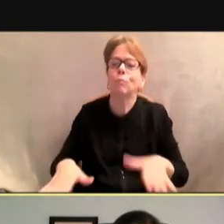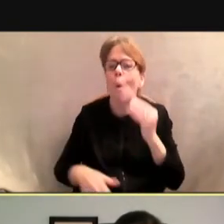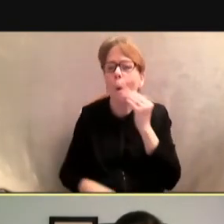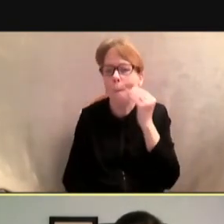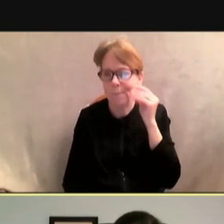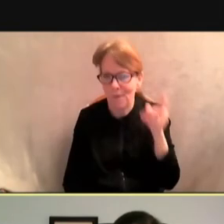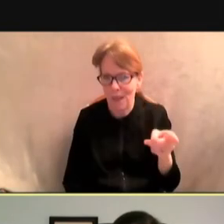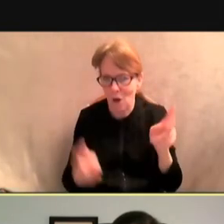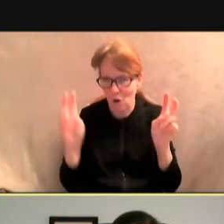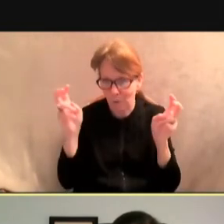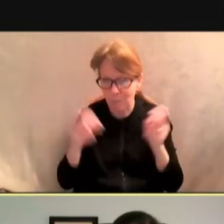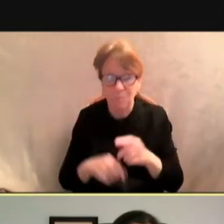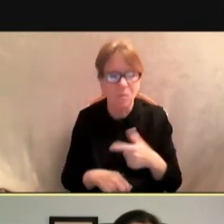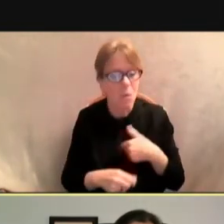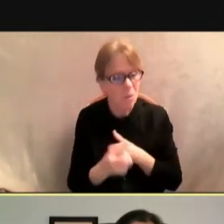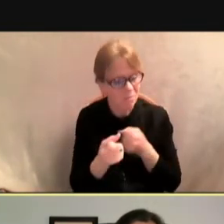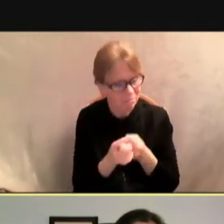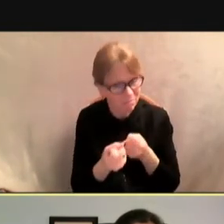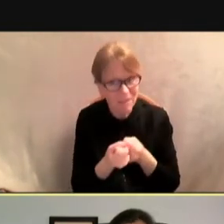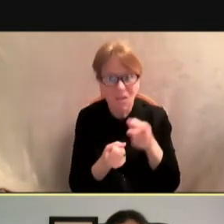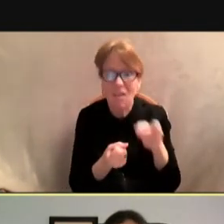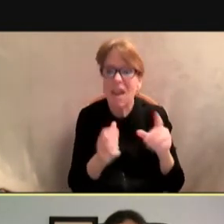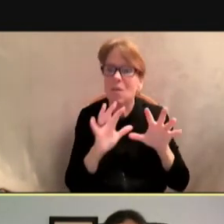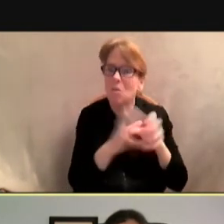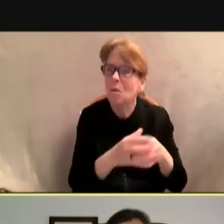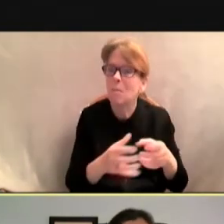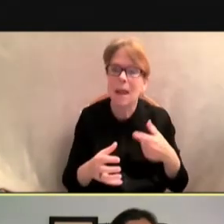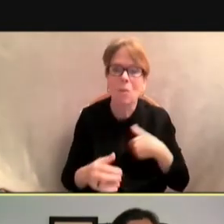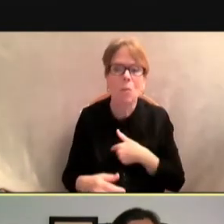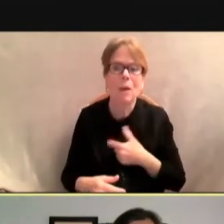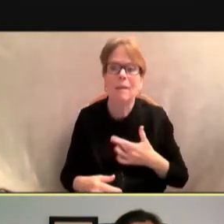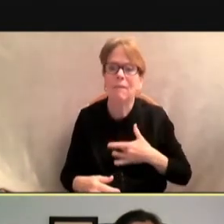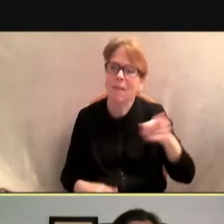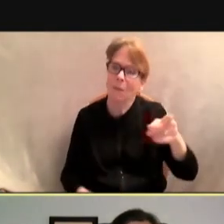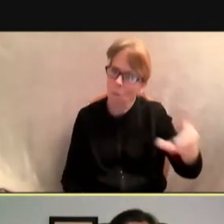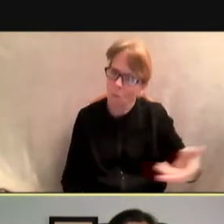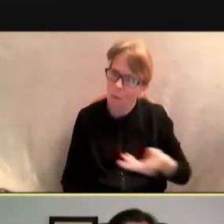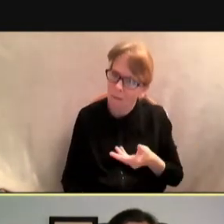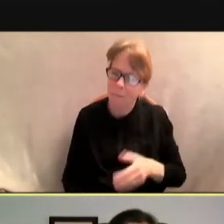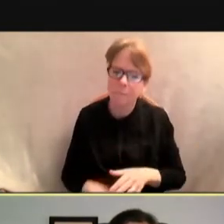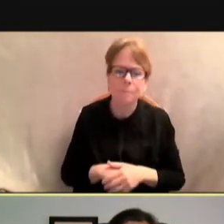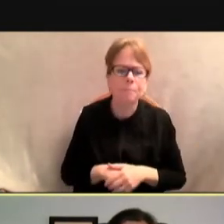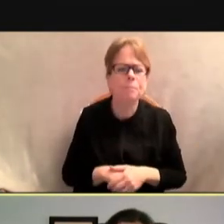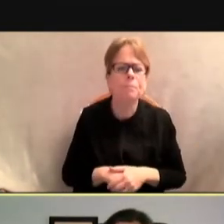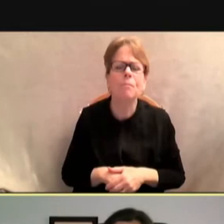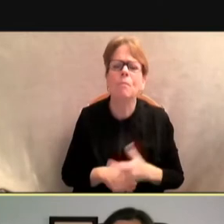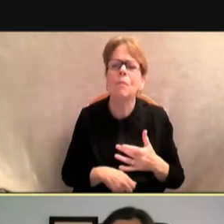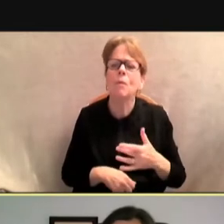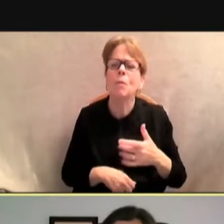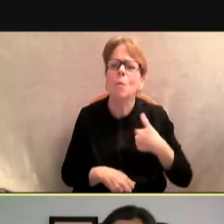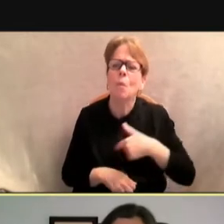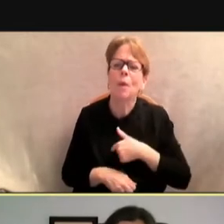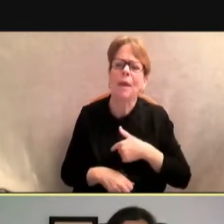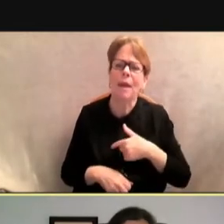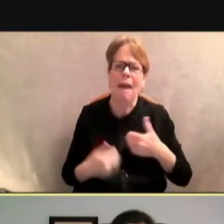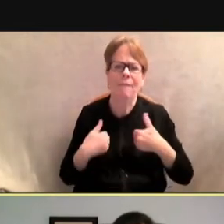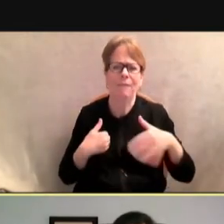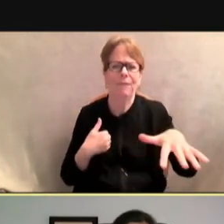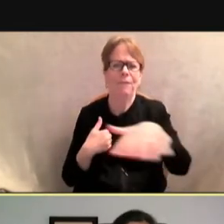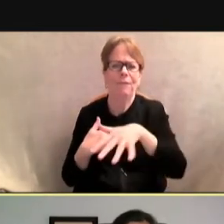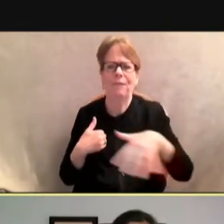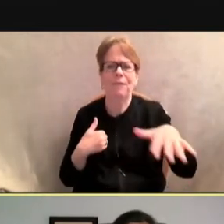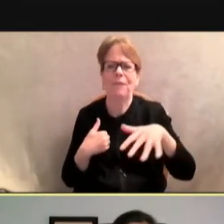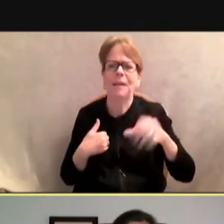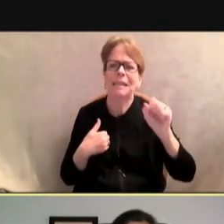student identity group in our institution, and we were warmly welcomed. Our group provides a safe space for students and, in snowball